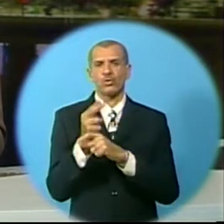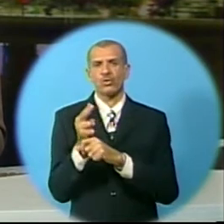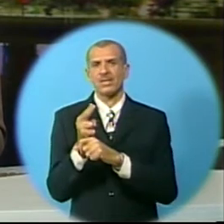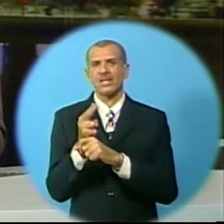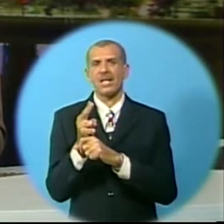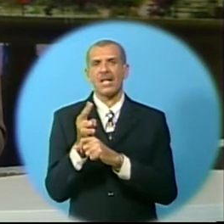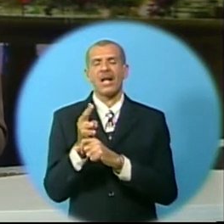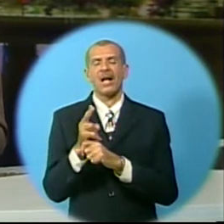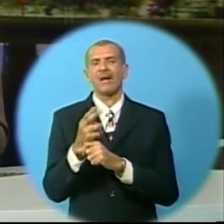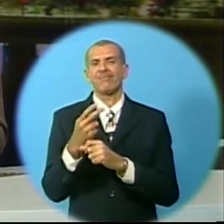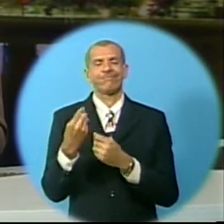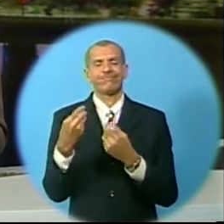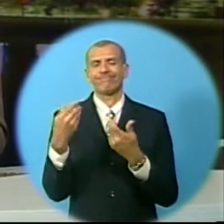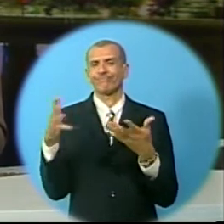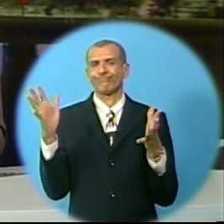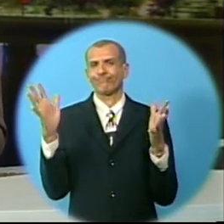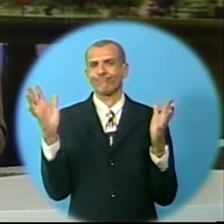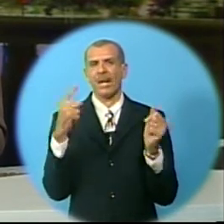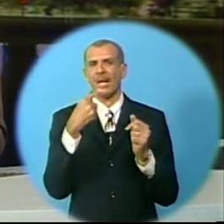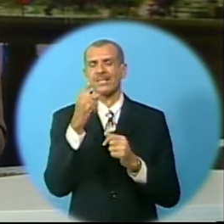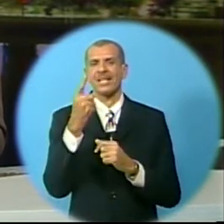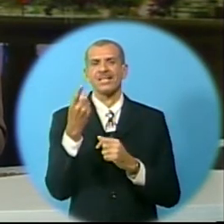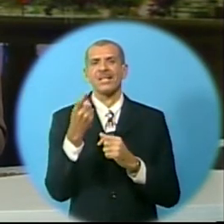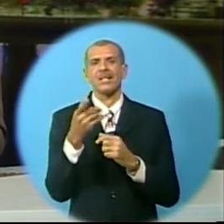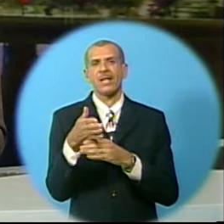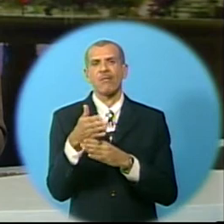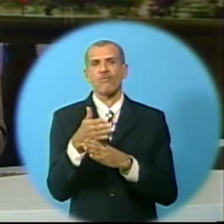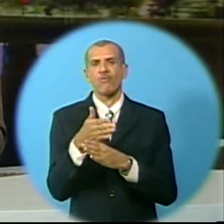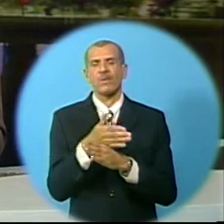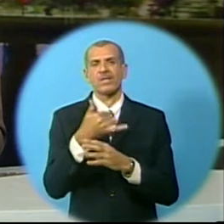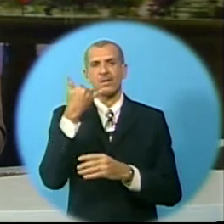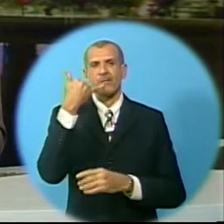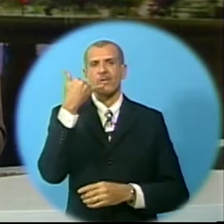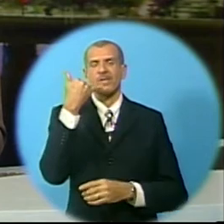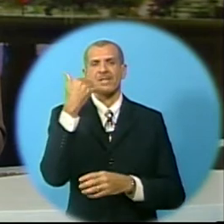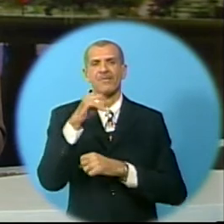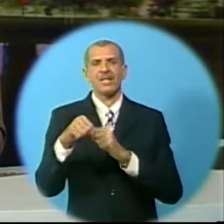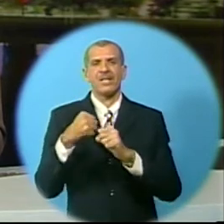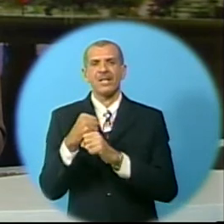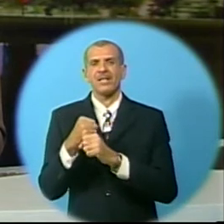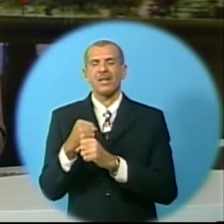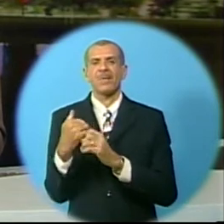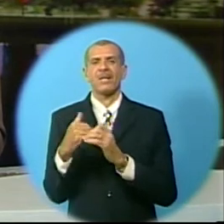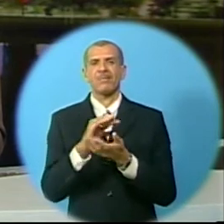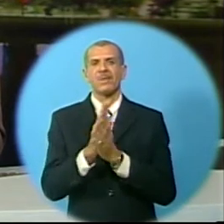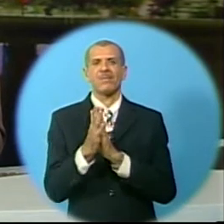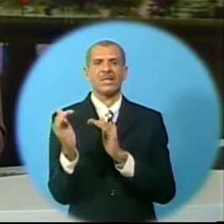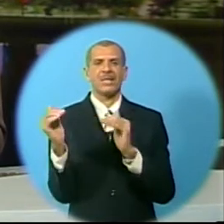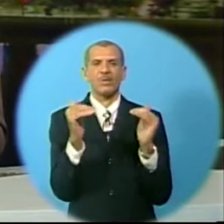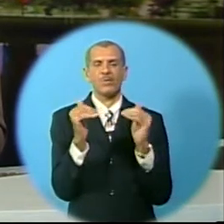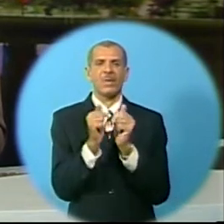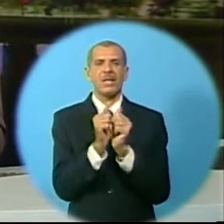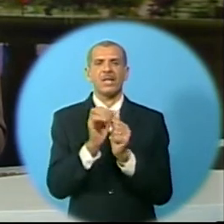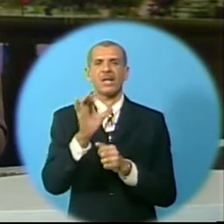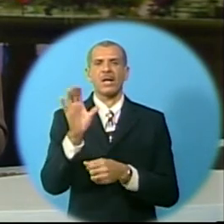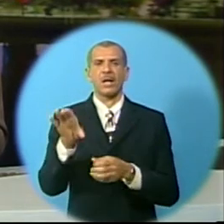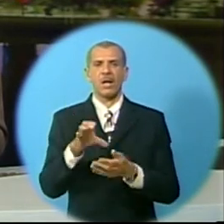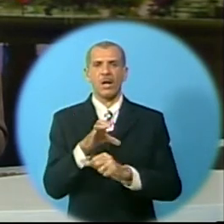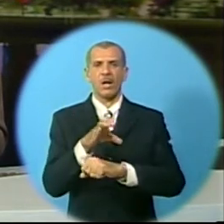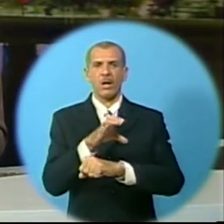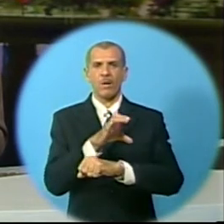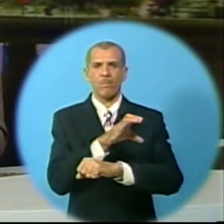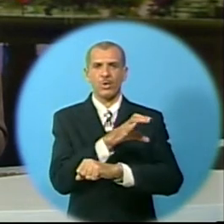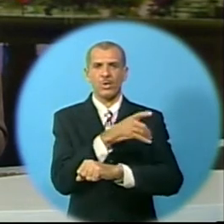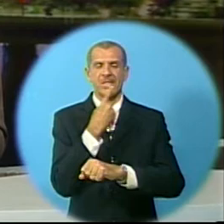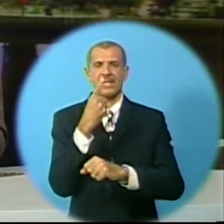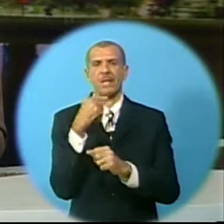are outdated. He says improvements made to phones over the years have now made them equal to computers. Mr. King believes they